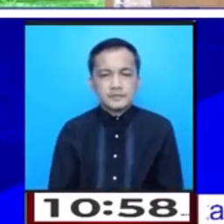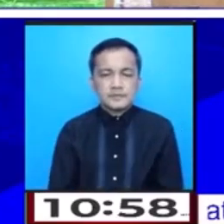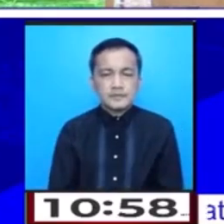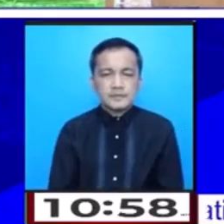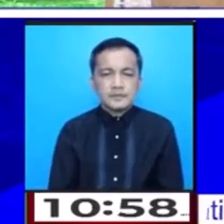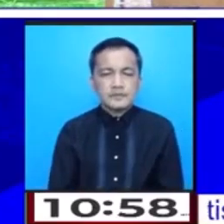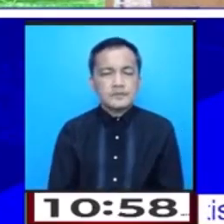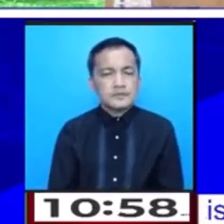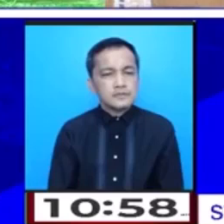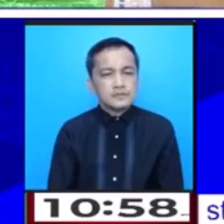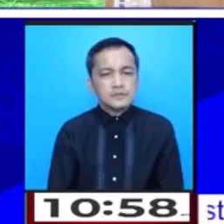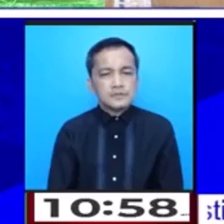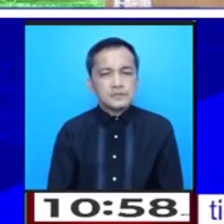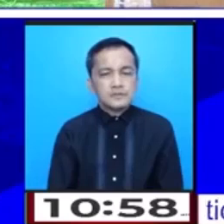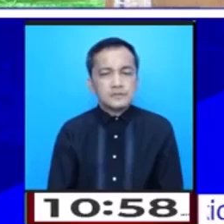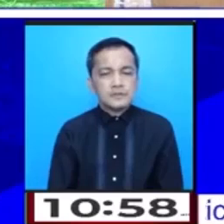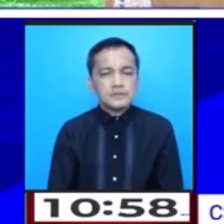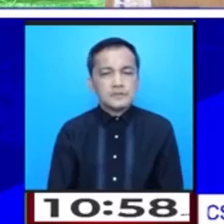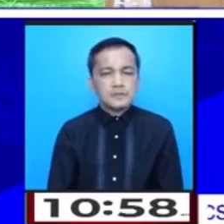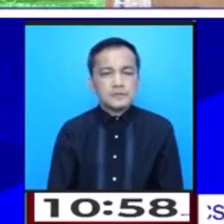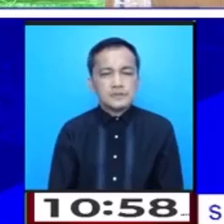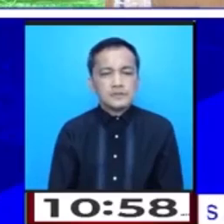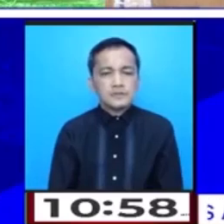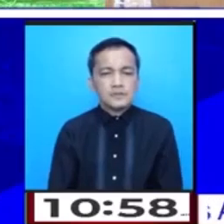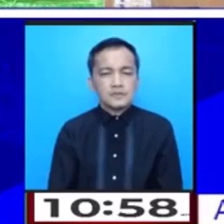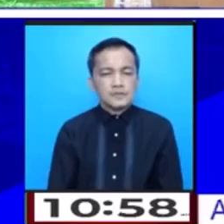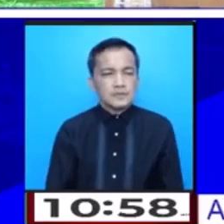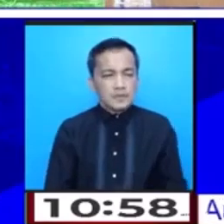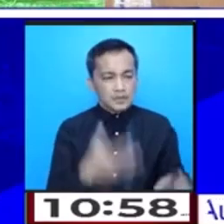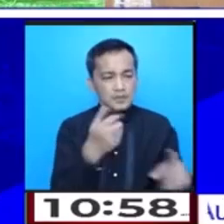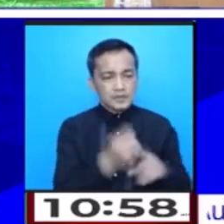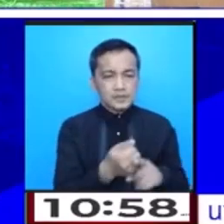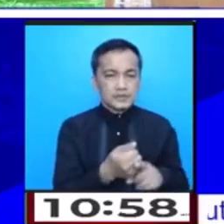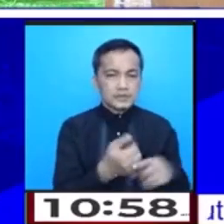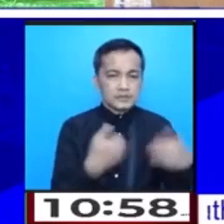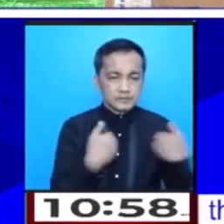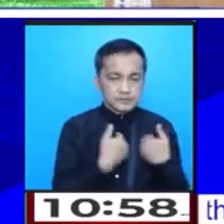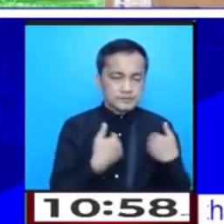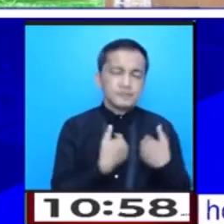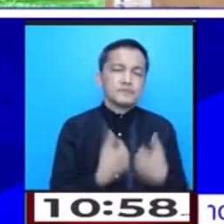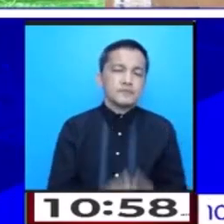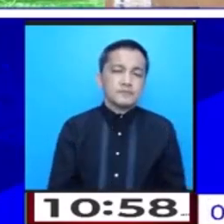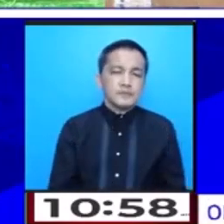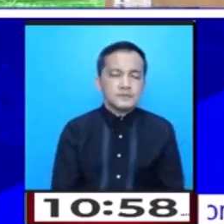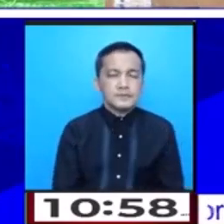and the one that affected our livestock sector.